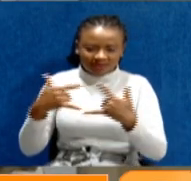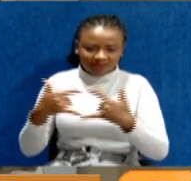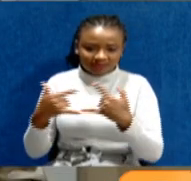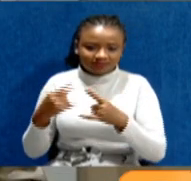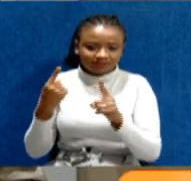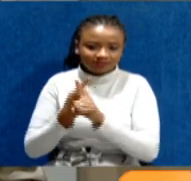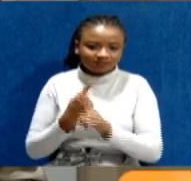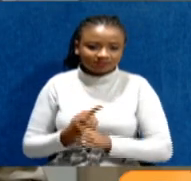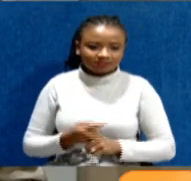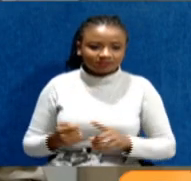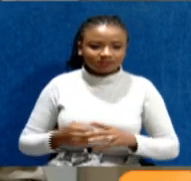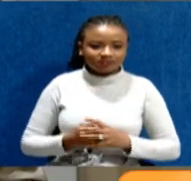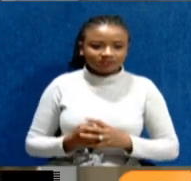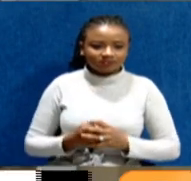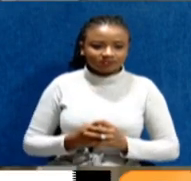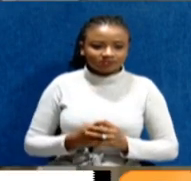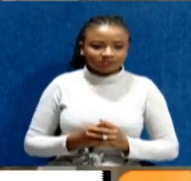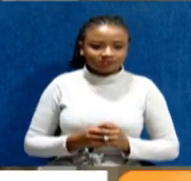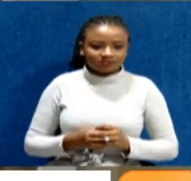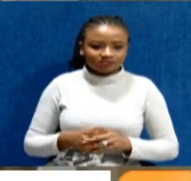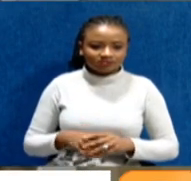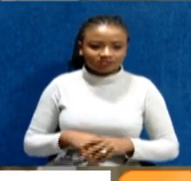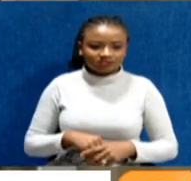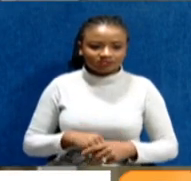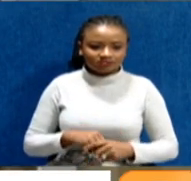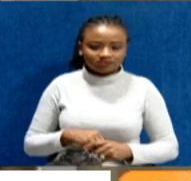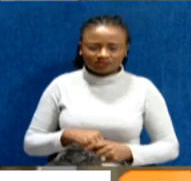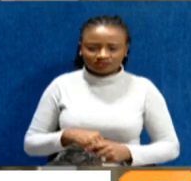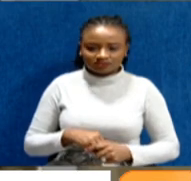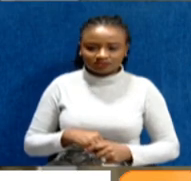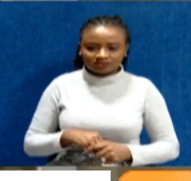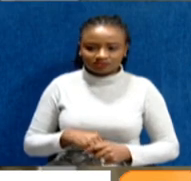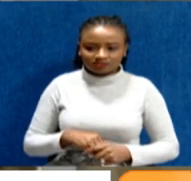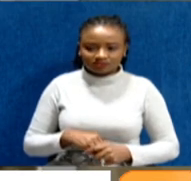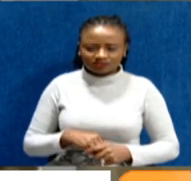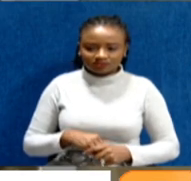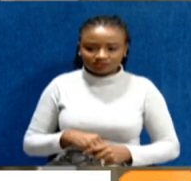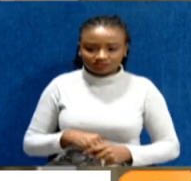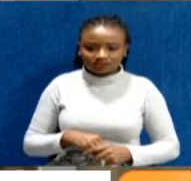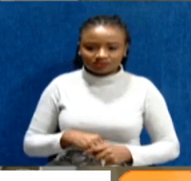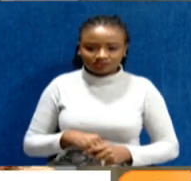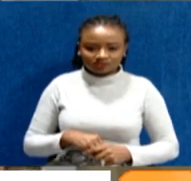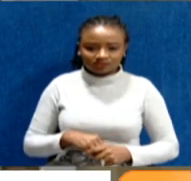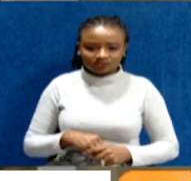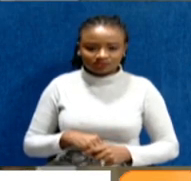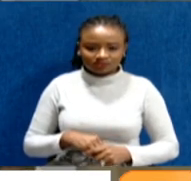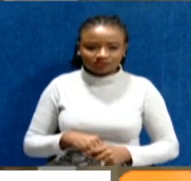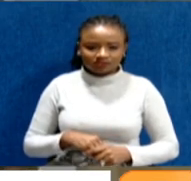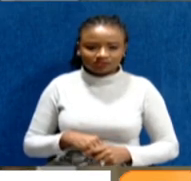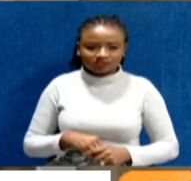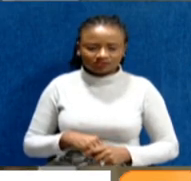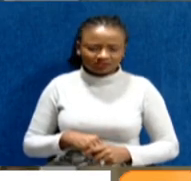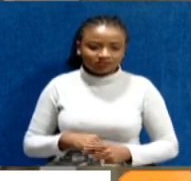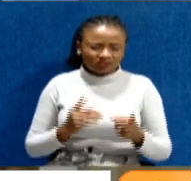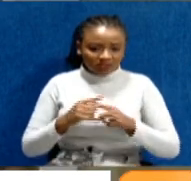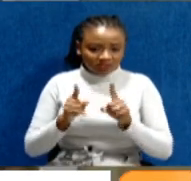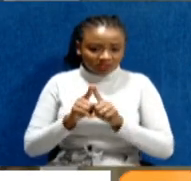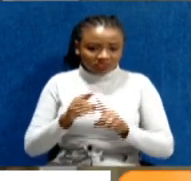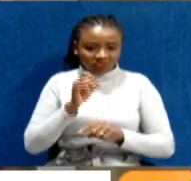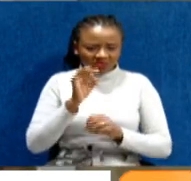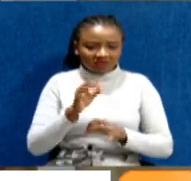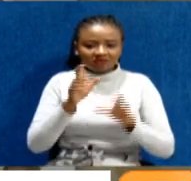of poverty, yeah, which hinders them to recognize whether food is organic or non-organic. A farmer